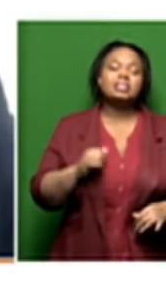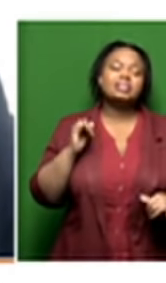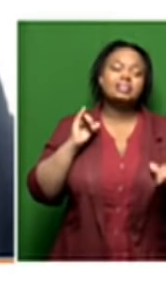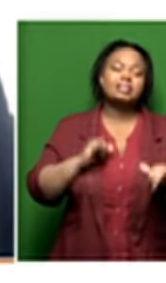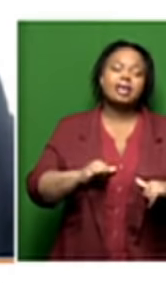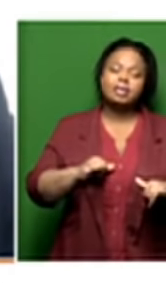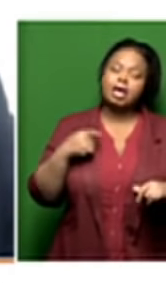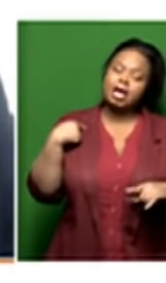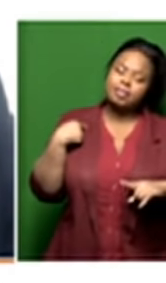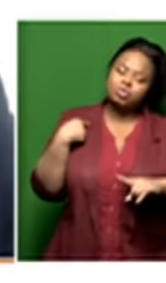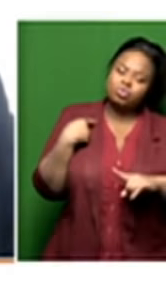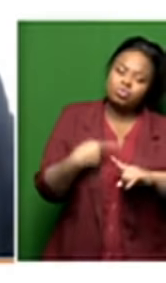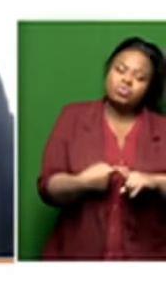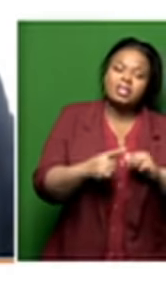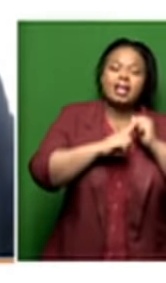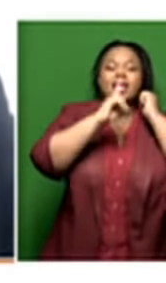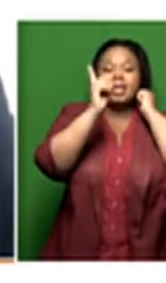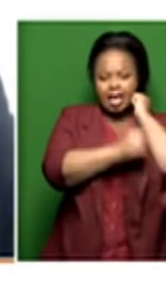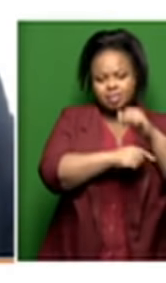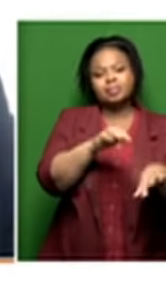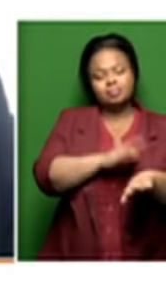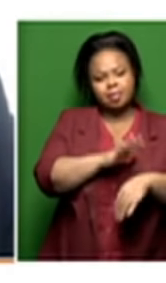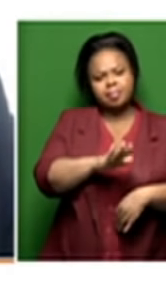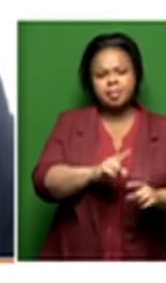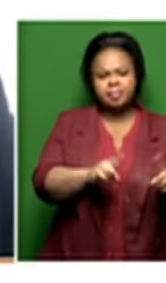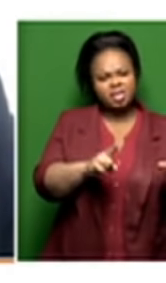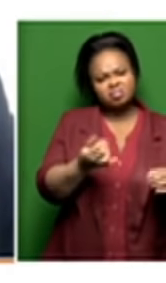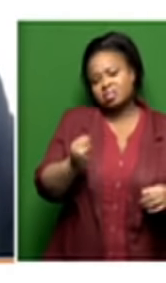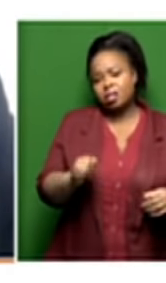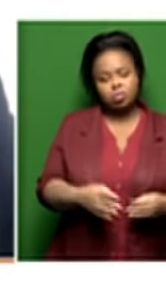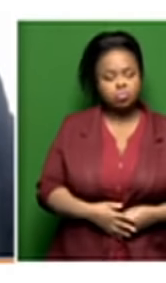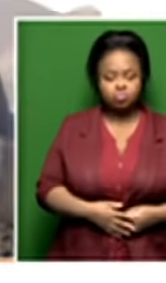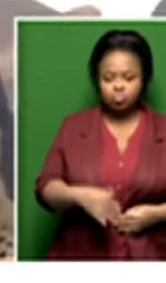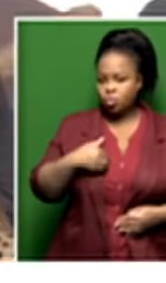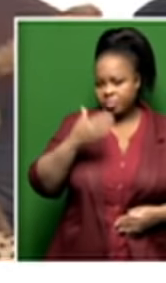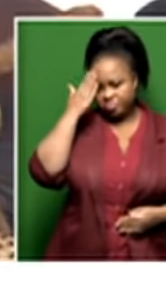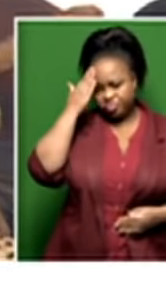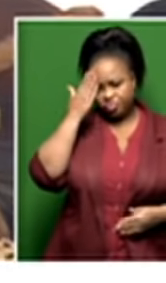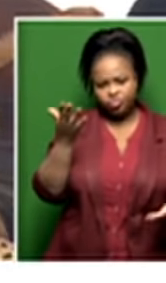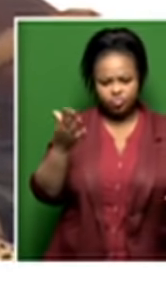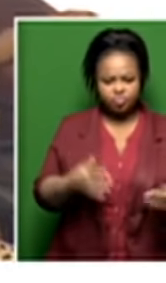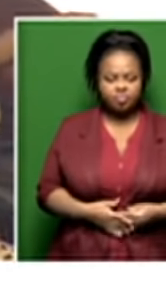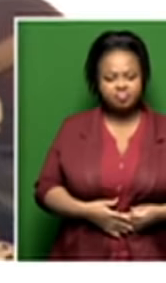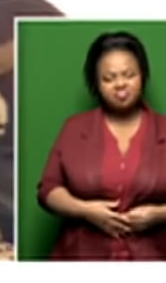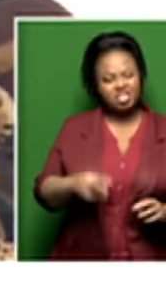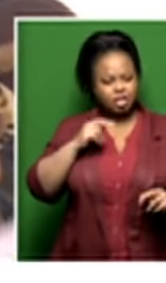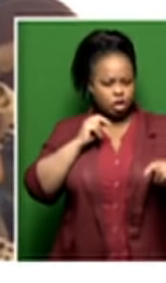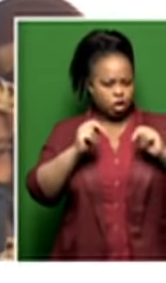moment before he handed himself over. But even then, as we understand, there was some